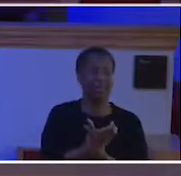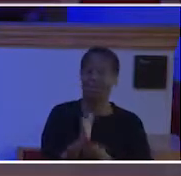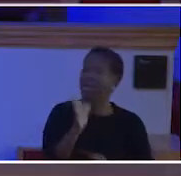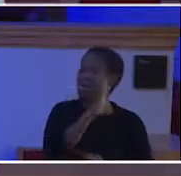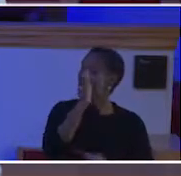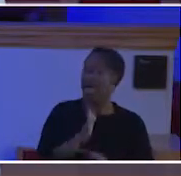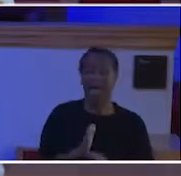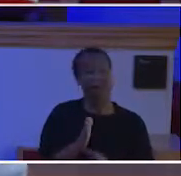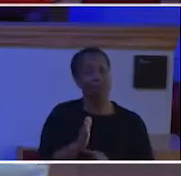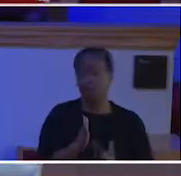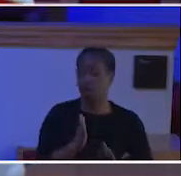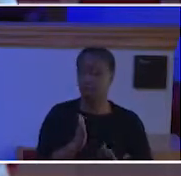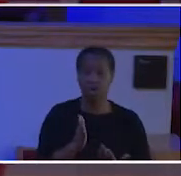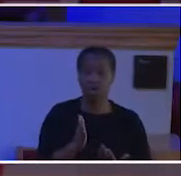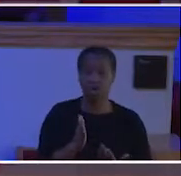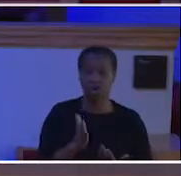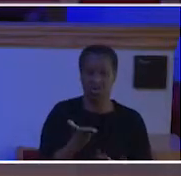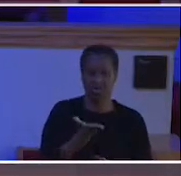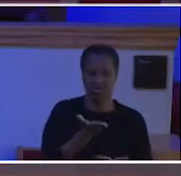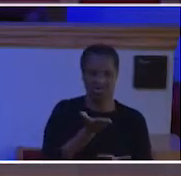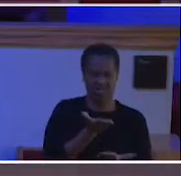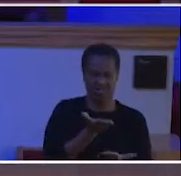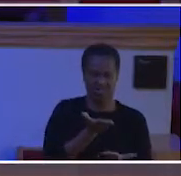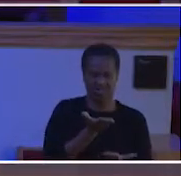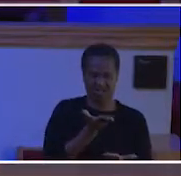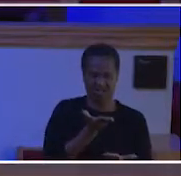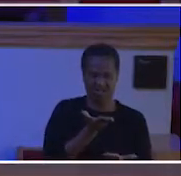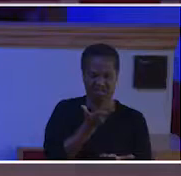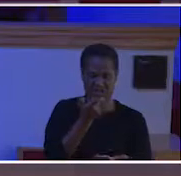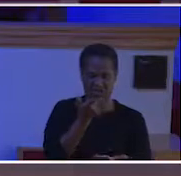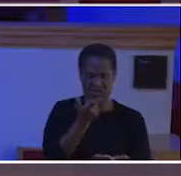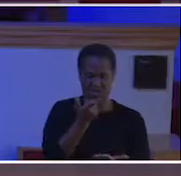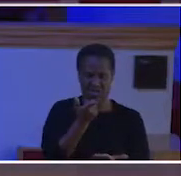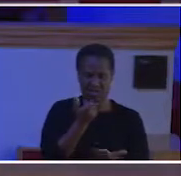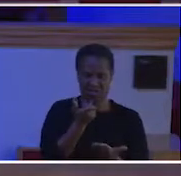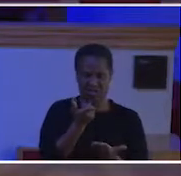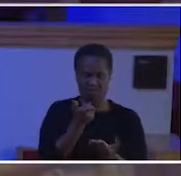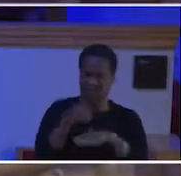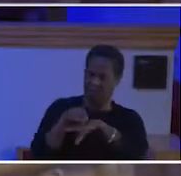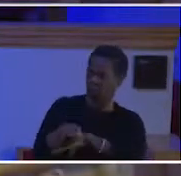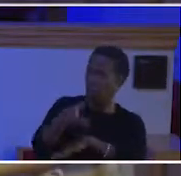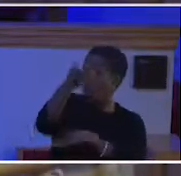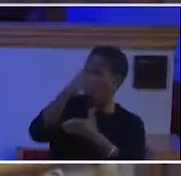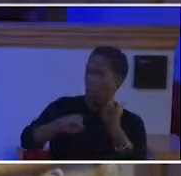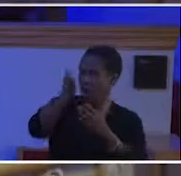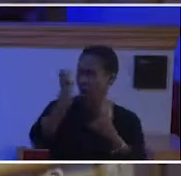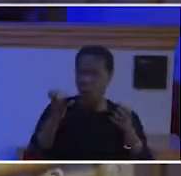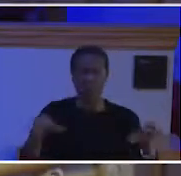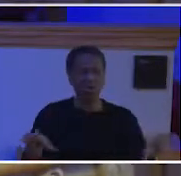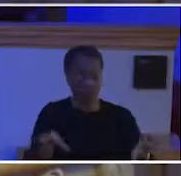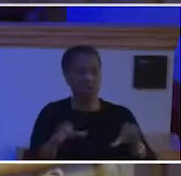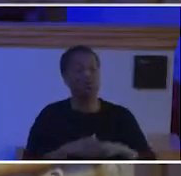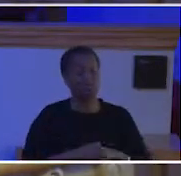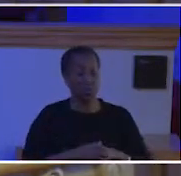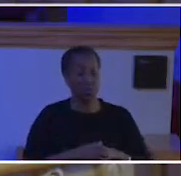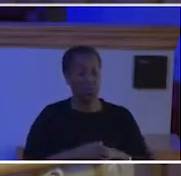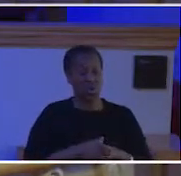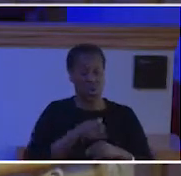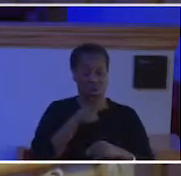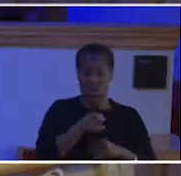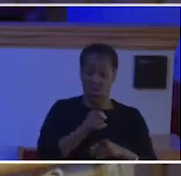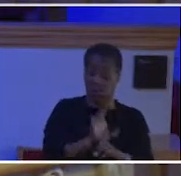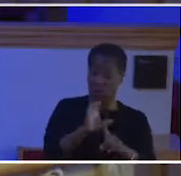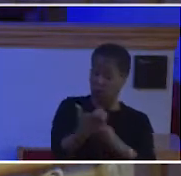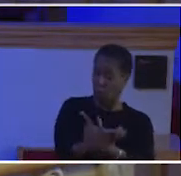a prohibitive factor to what God wants to do. You can give birth when the circumstances are